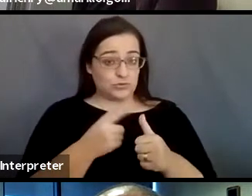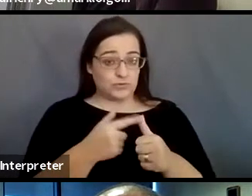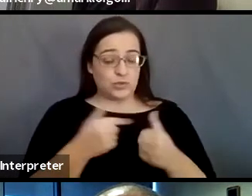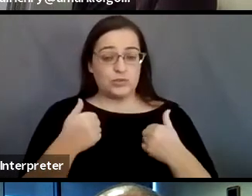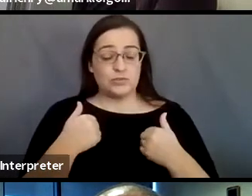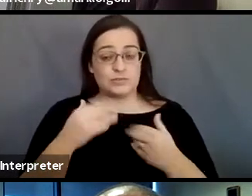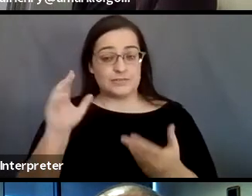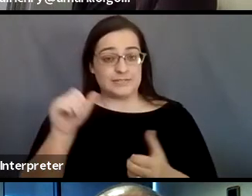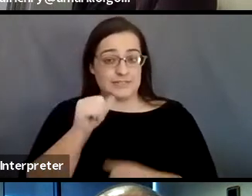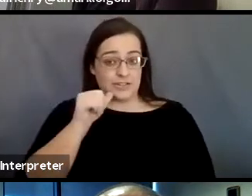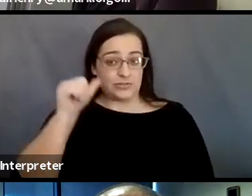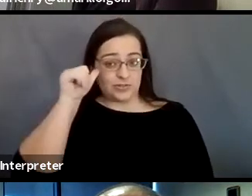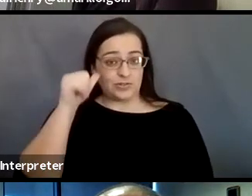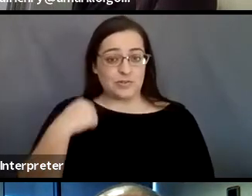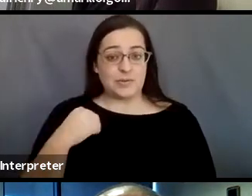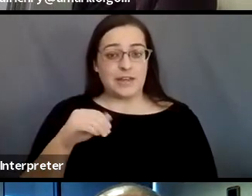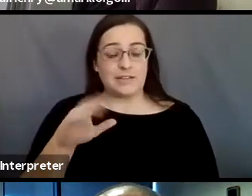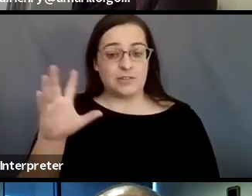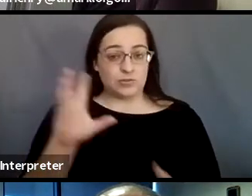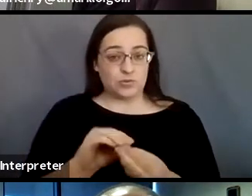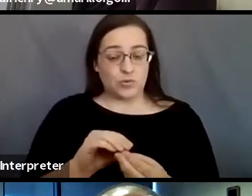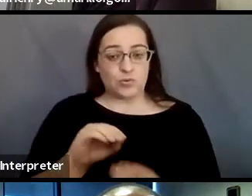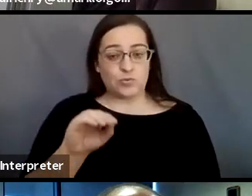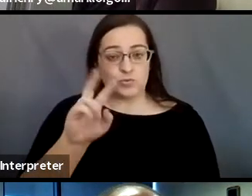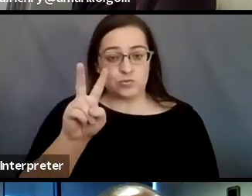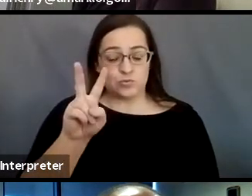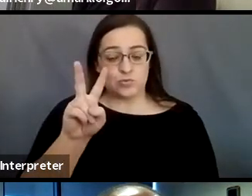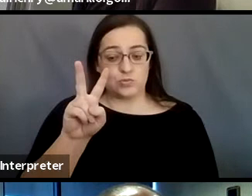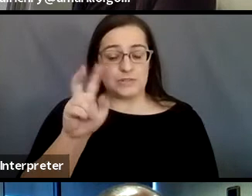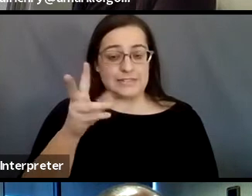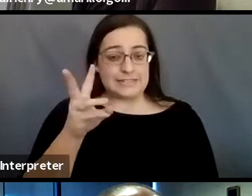had, as of yesterday, we had a total of